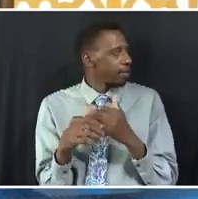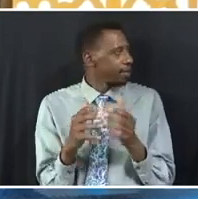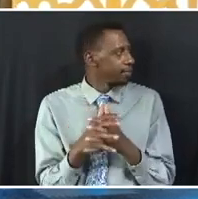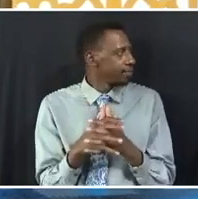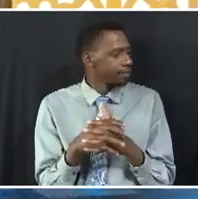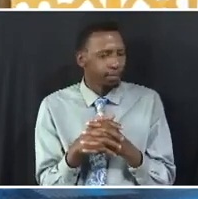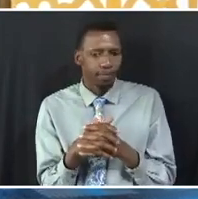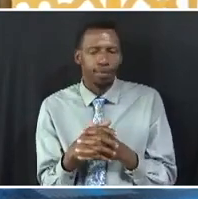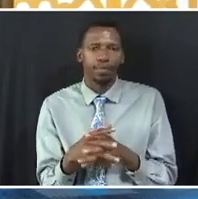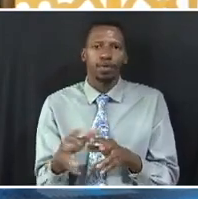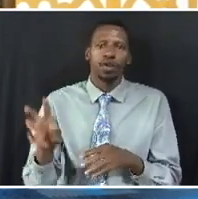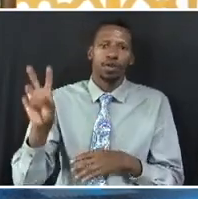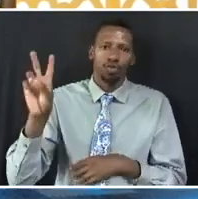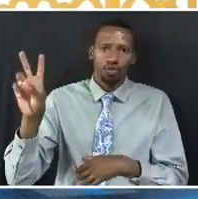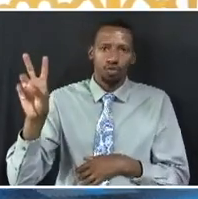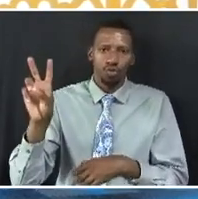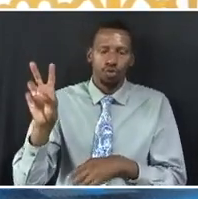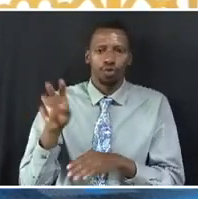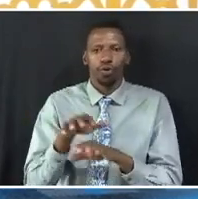Two fish